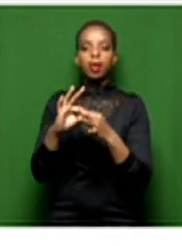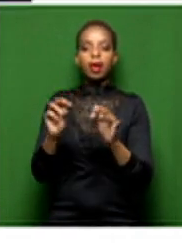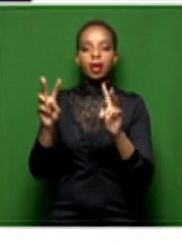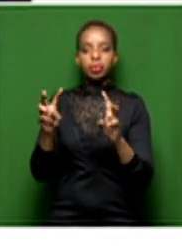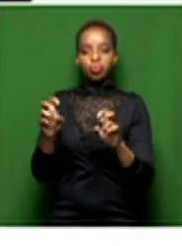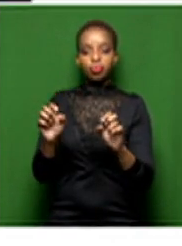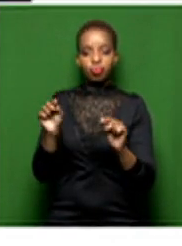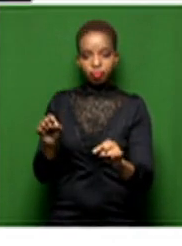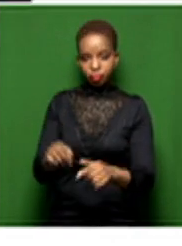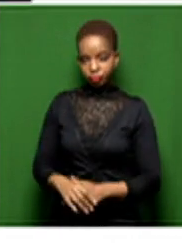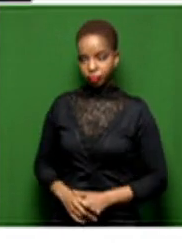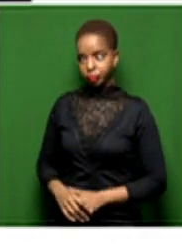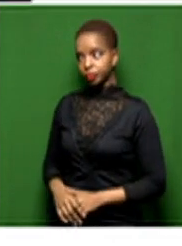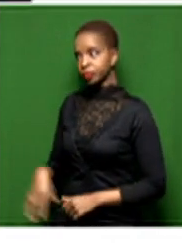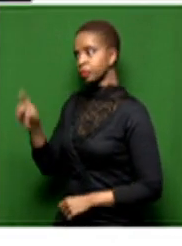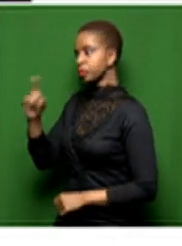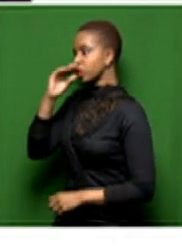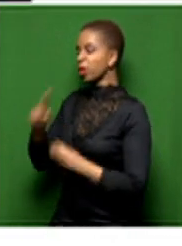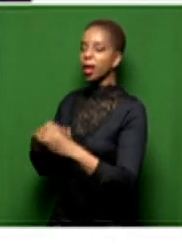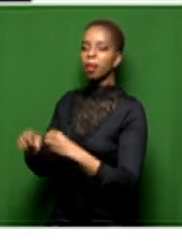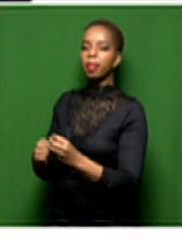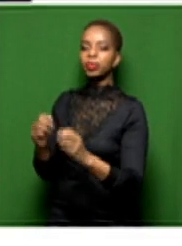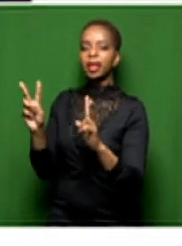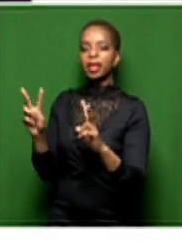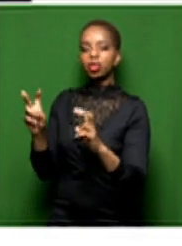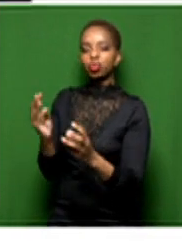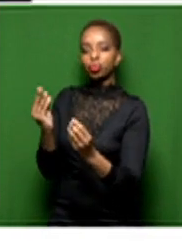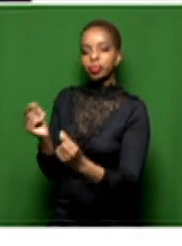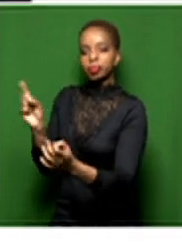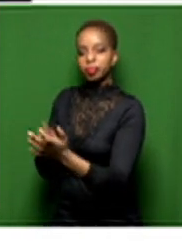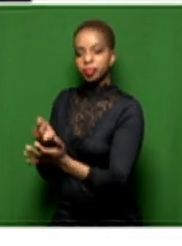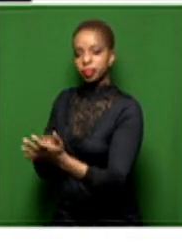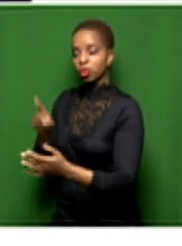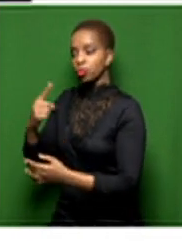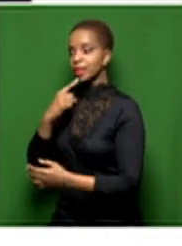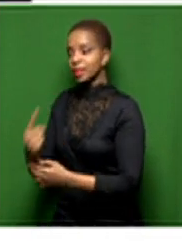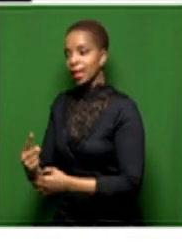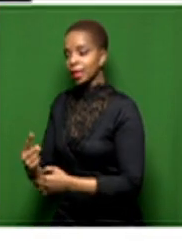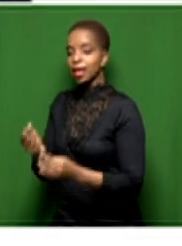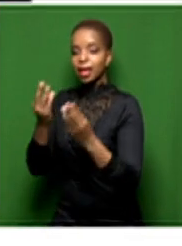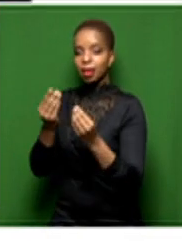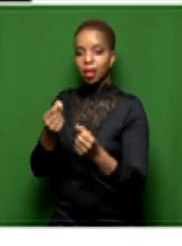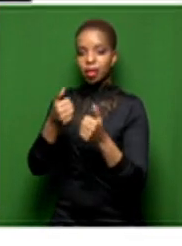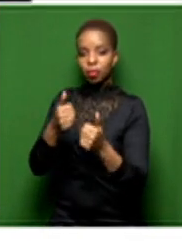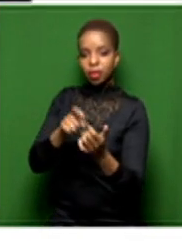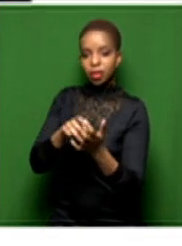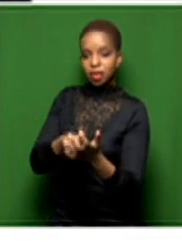relationships. Yeah, and just picking up on the issue of debt, you say that there is good and there is bad debt. Say that in English.